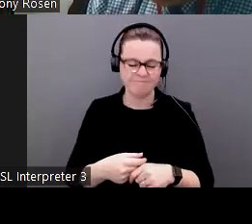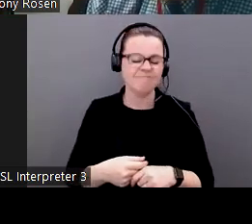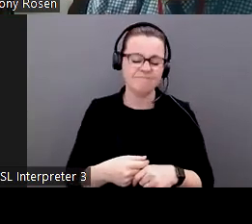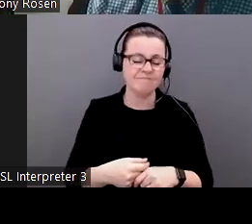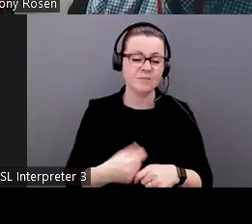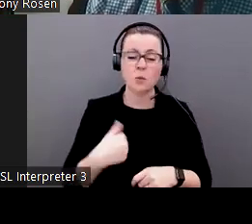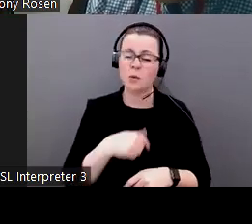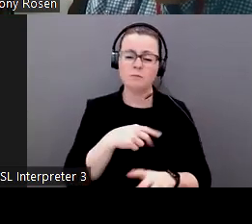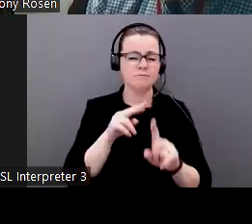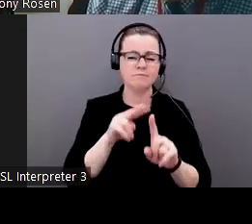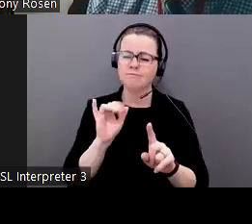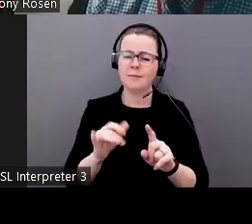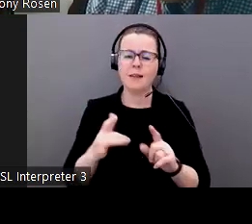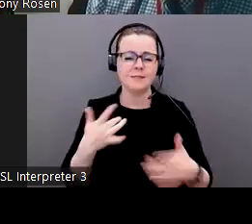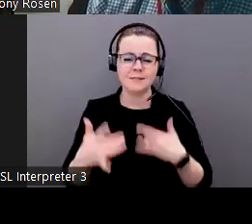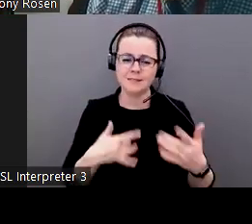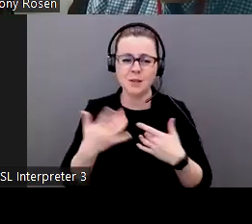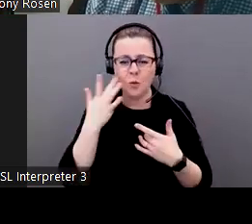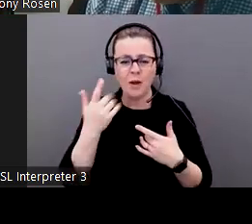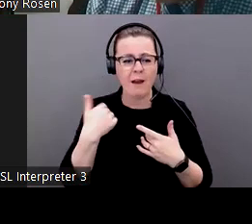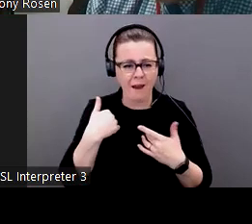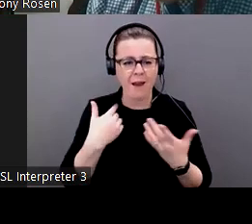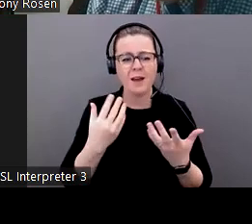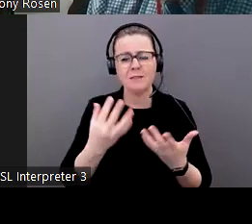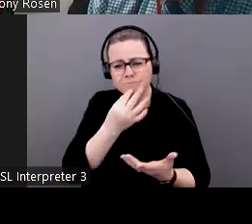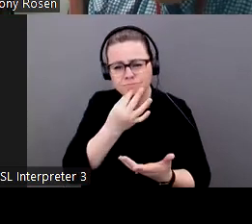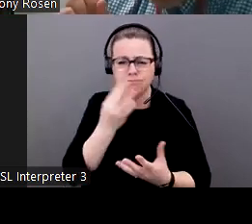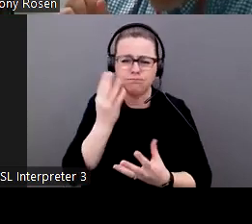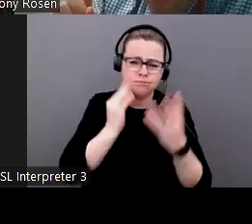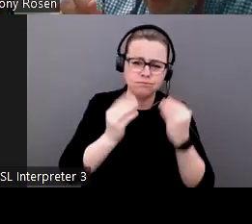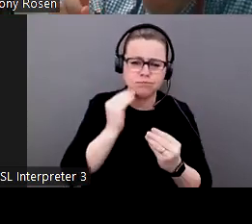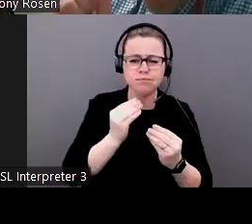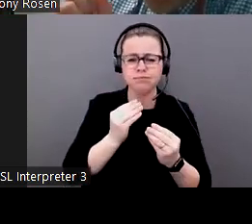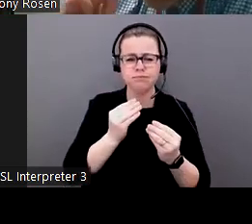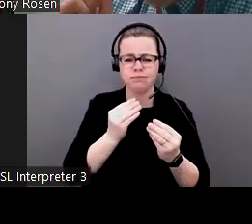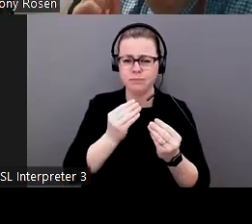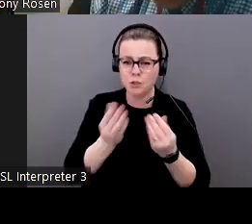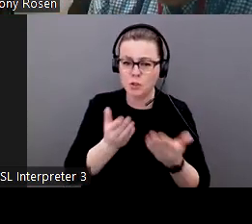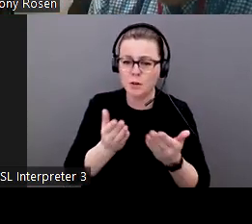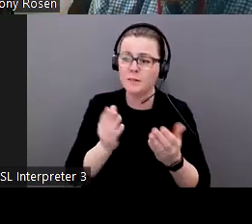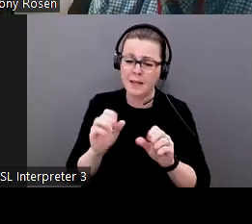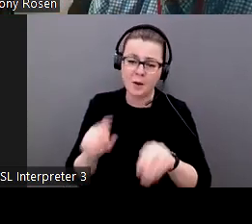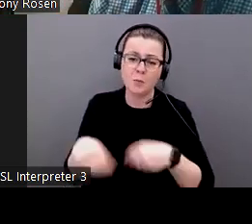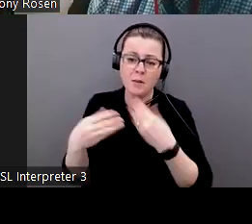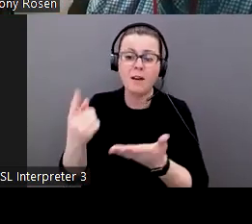provide this to older adults. That having been said,